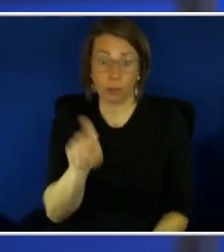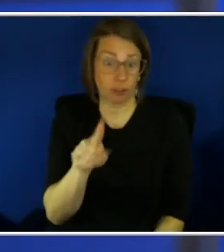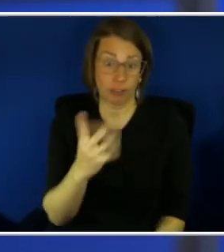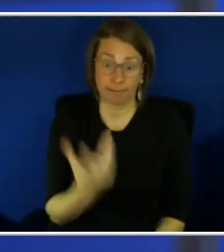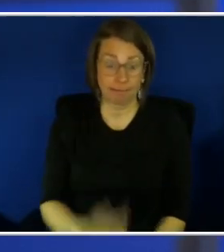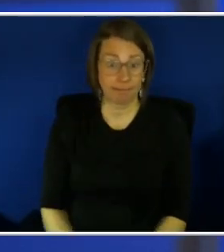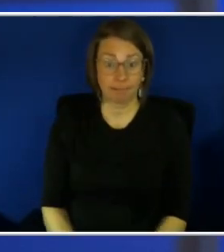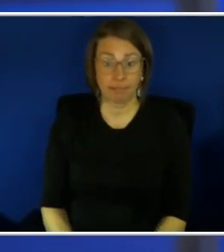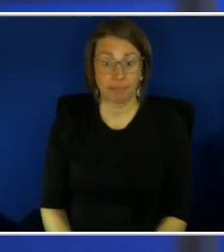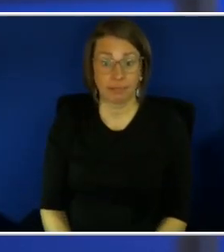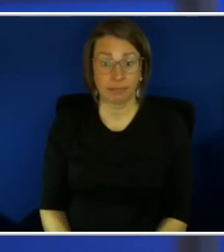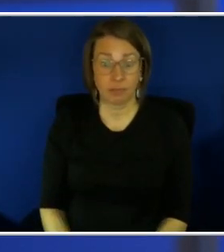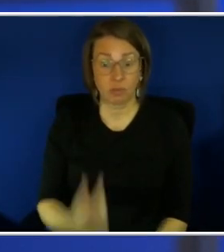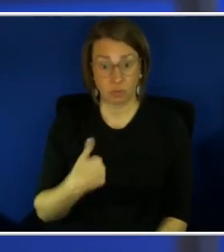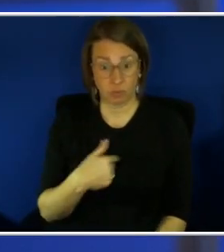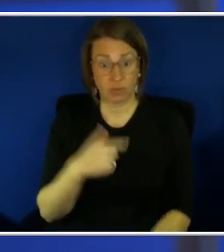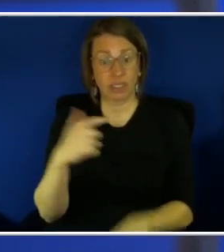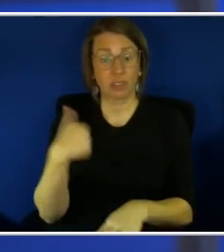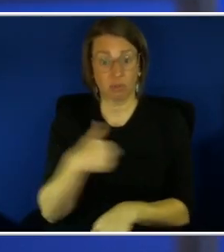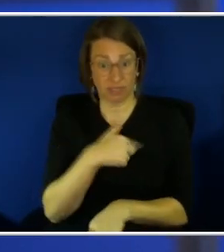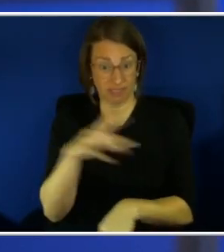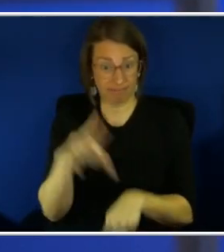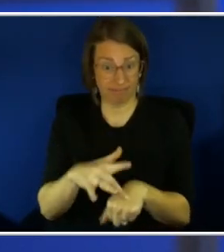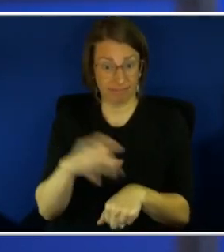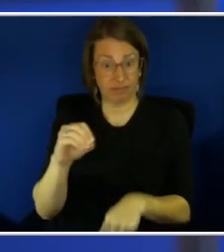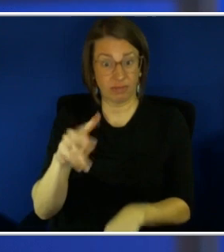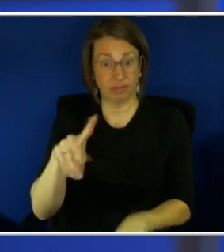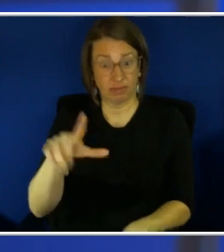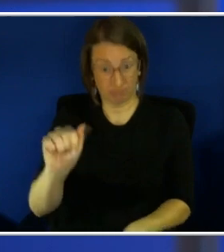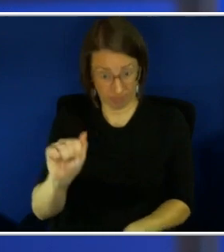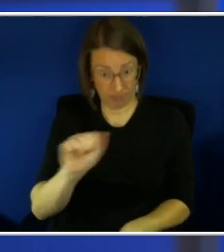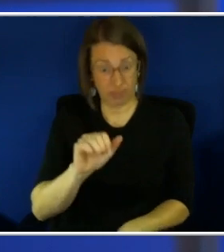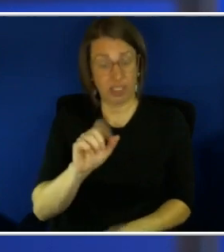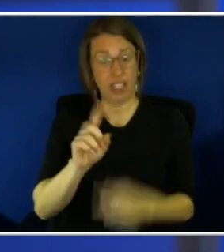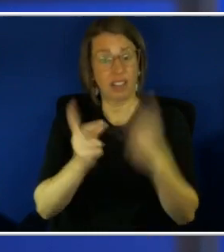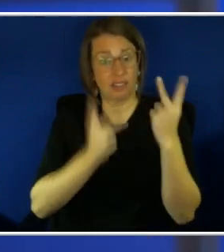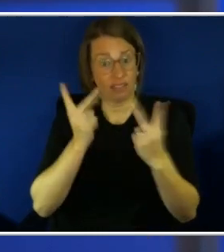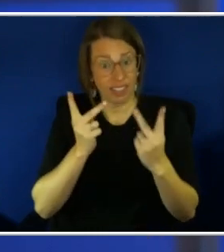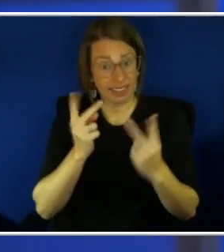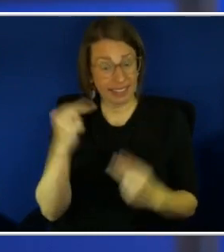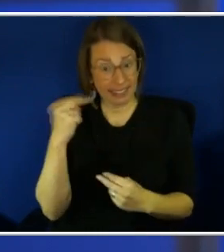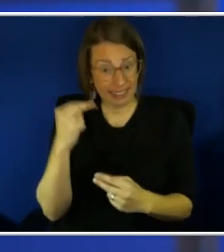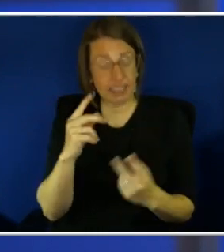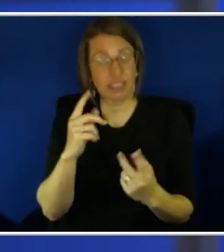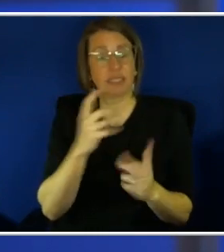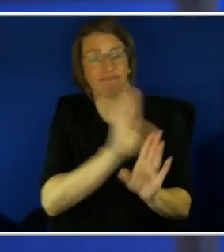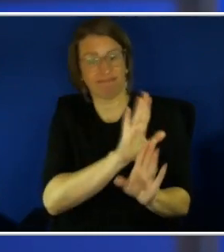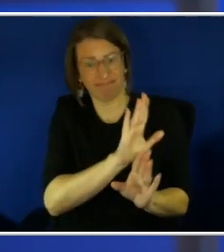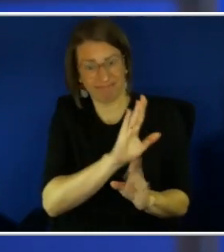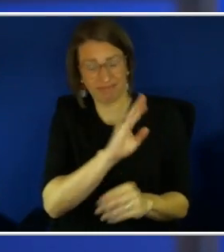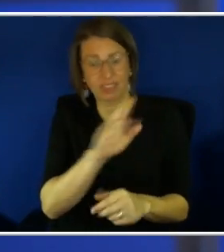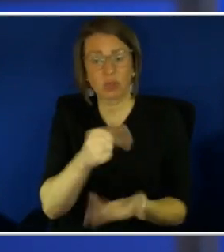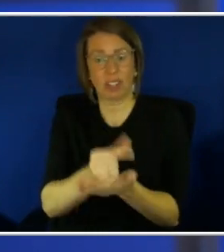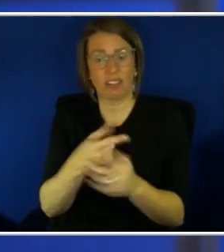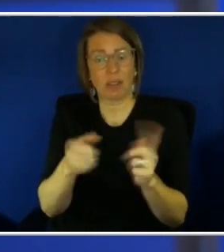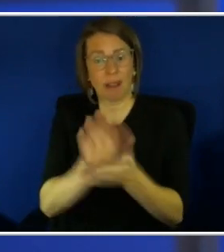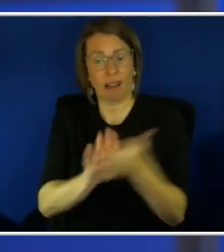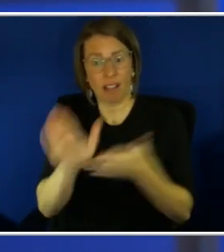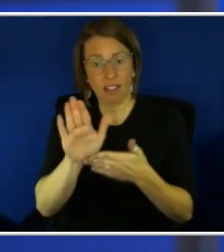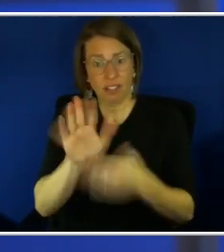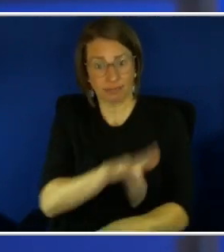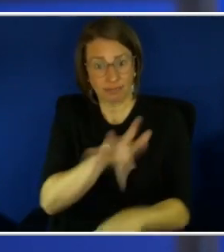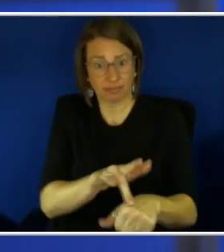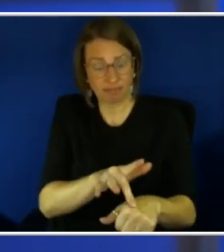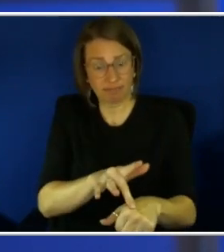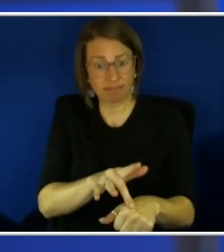Alva, Oklahoma, visiting her niece who graduated from college, And we went down there, and I got tired after